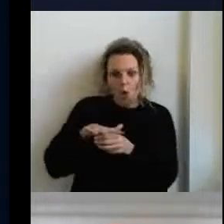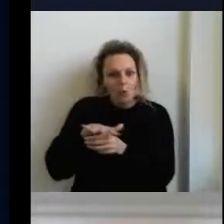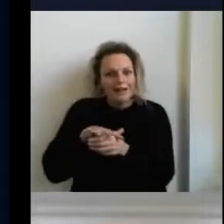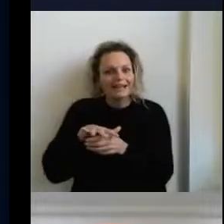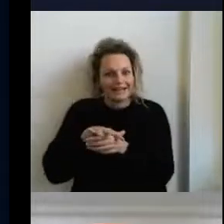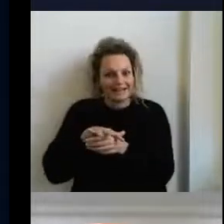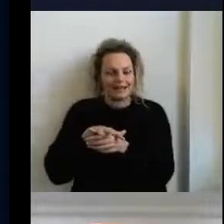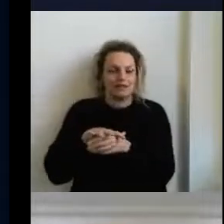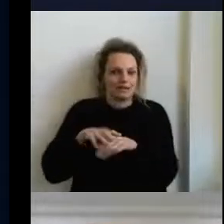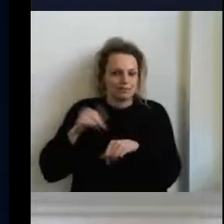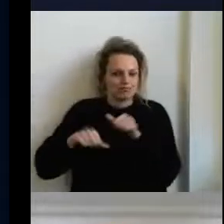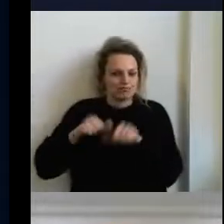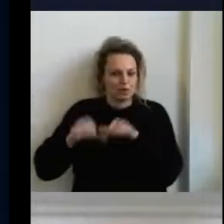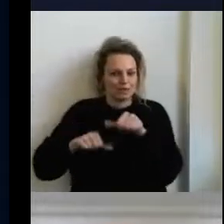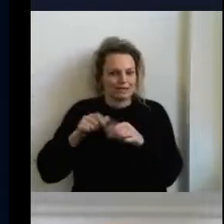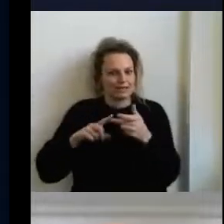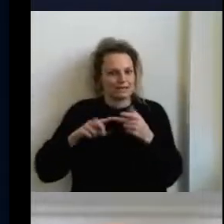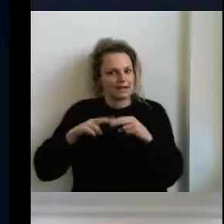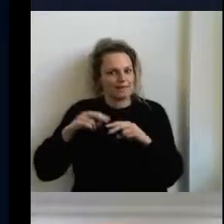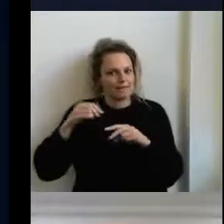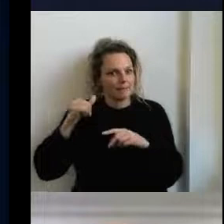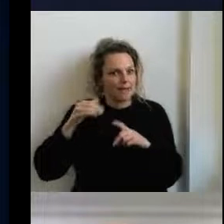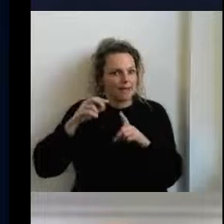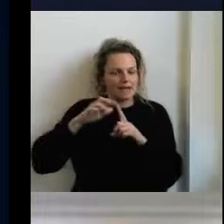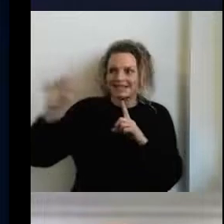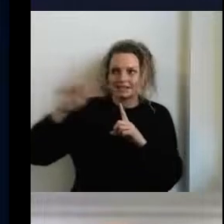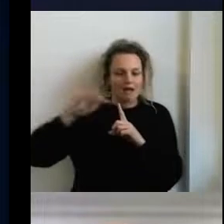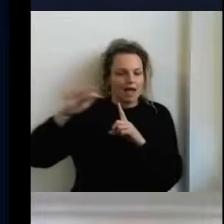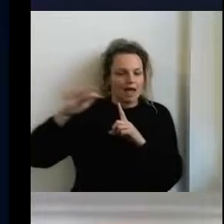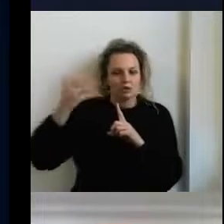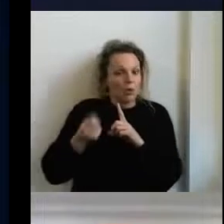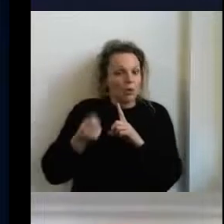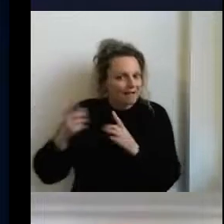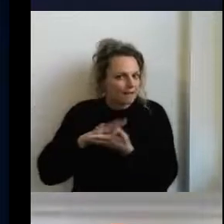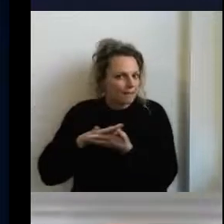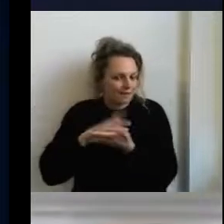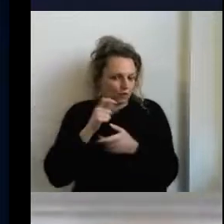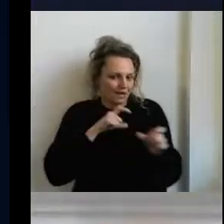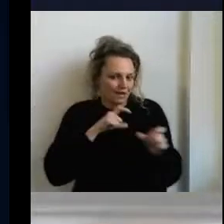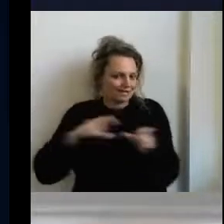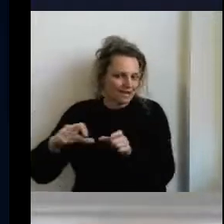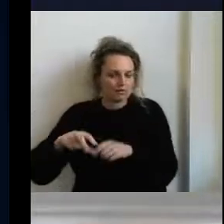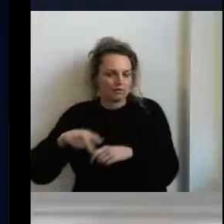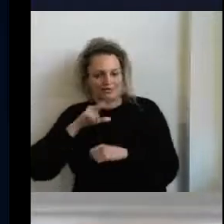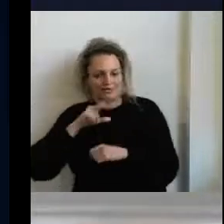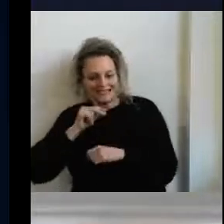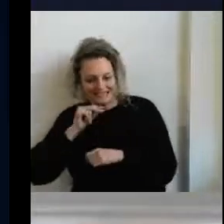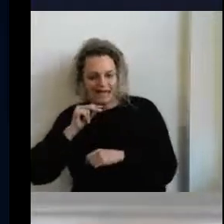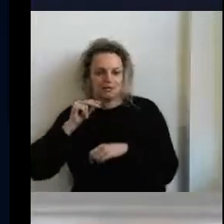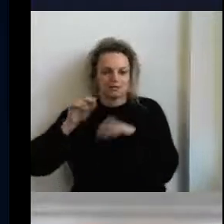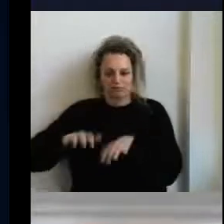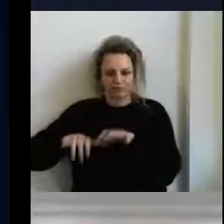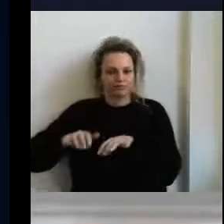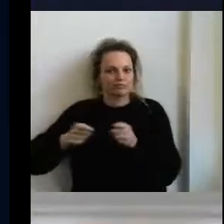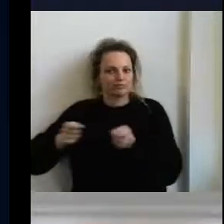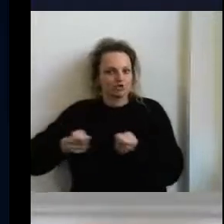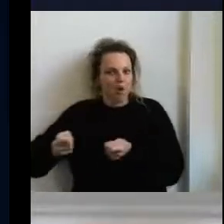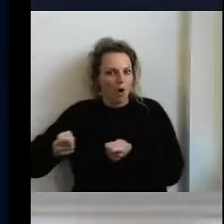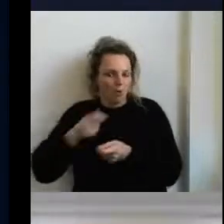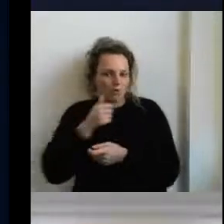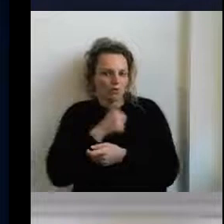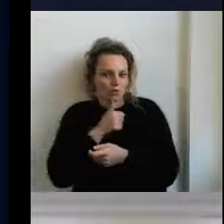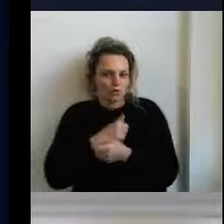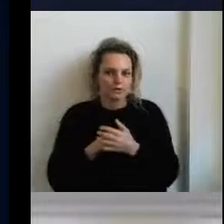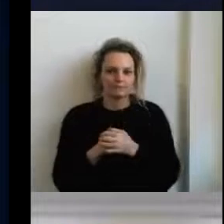some point, it could still do that. That'd be quite nice. And Eddie, I think one thing that I really appreciate, and I'd love to hear your thoughts on this